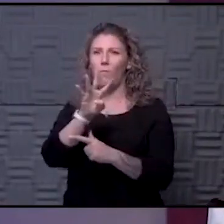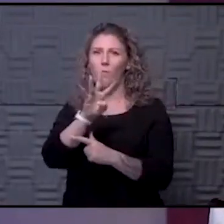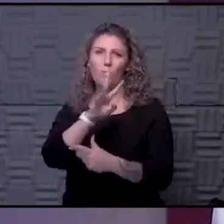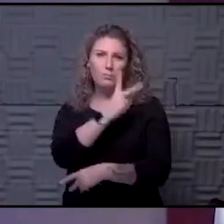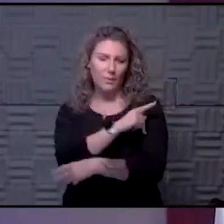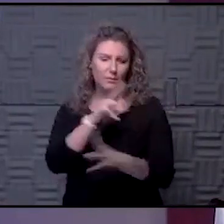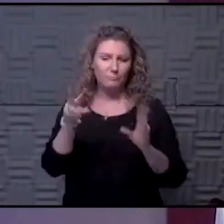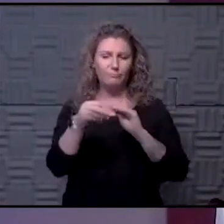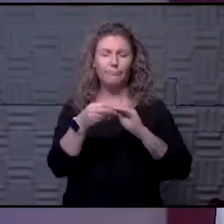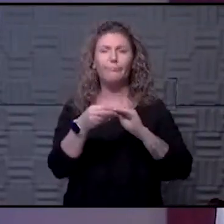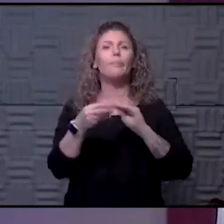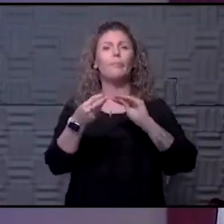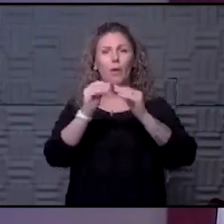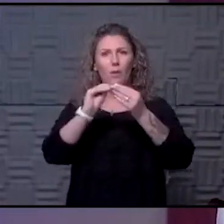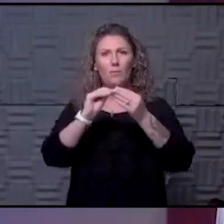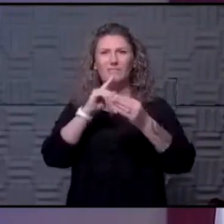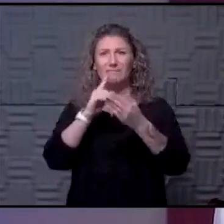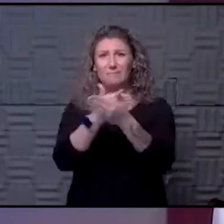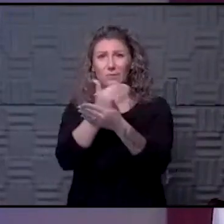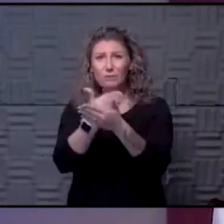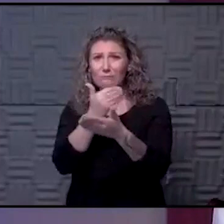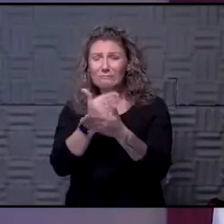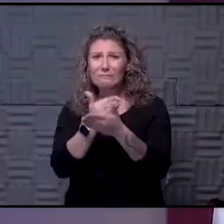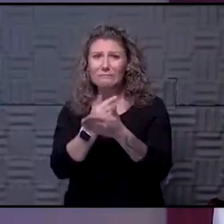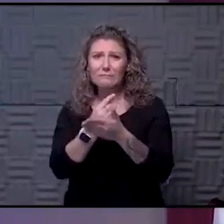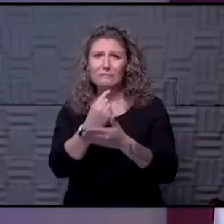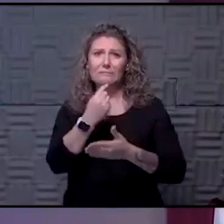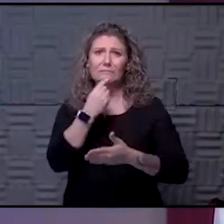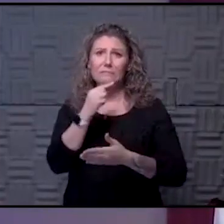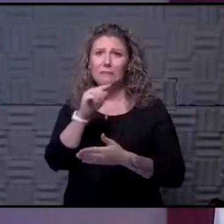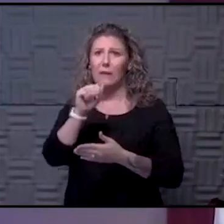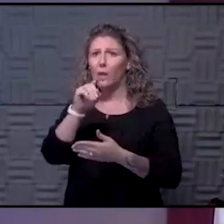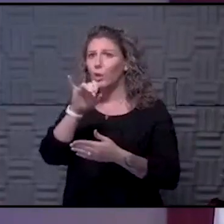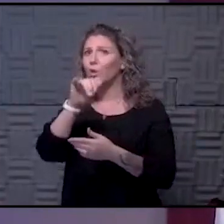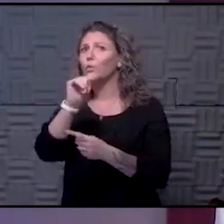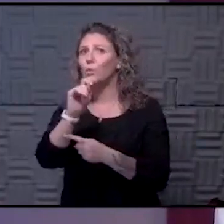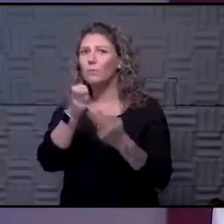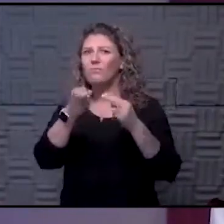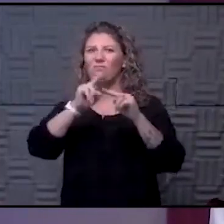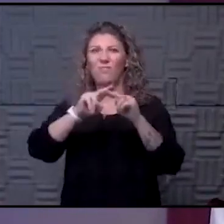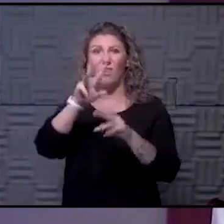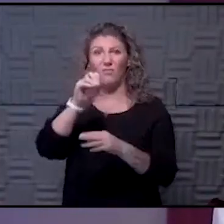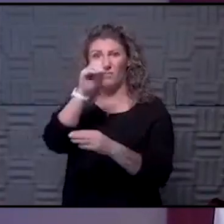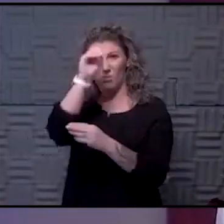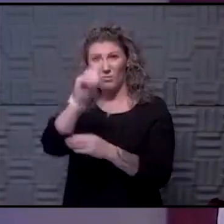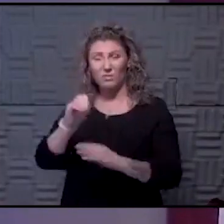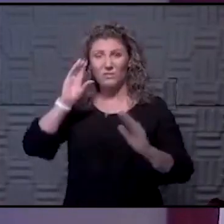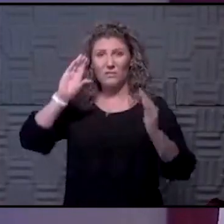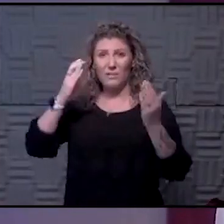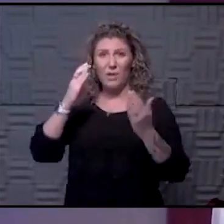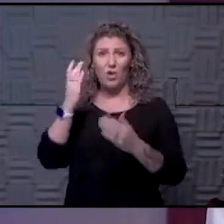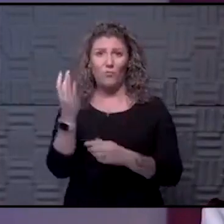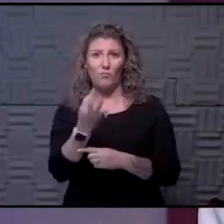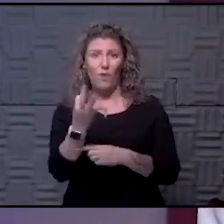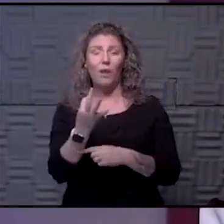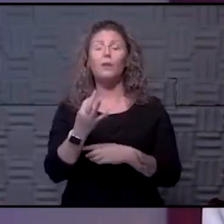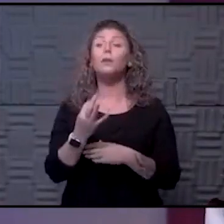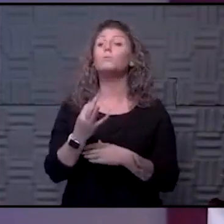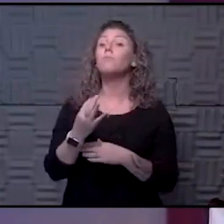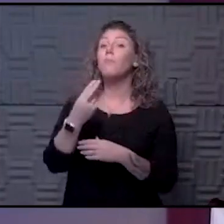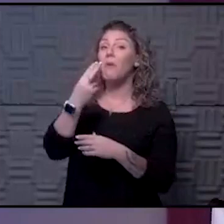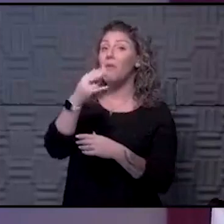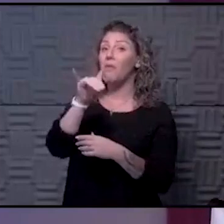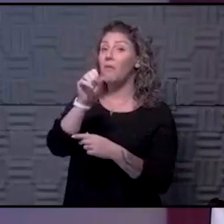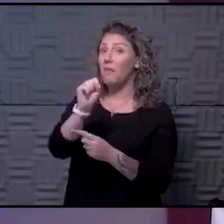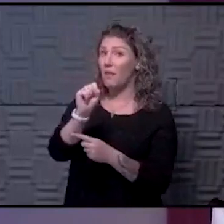the number of new or acute infections has gone up, by 50% compared to where it was Friday. Hays still has a